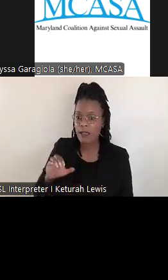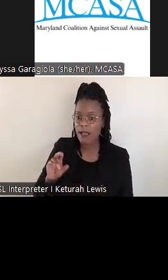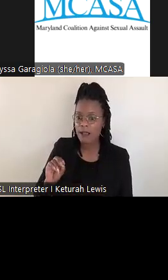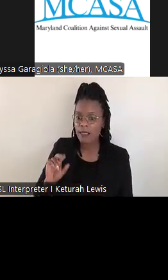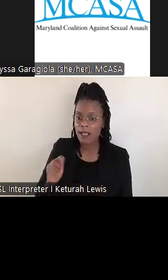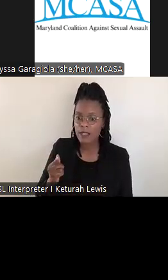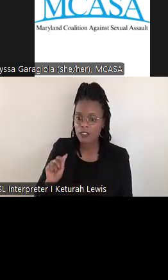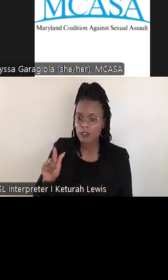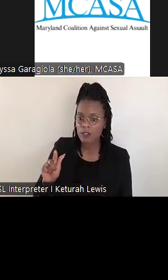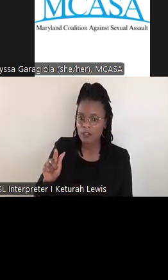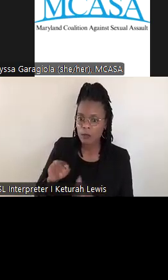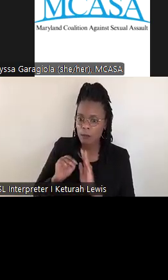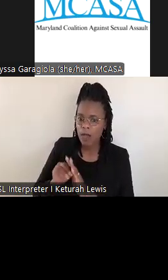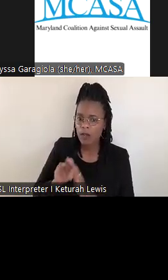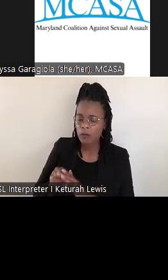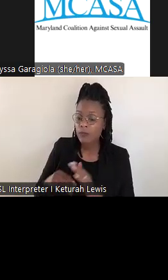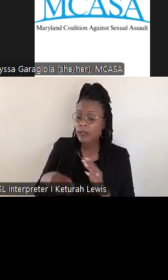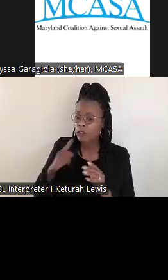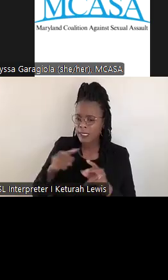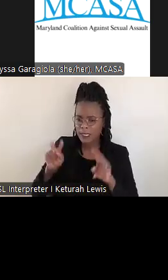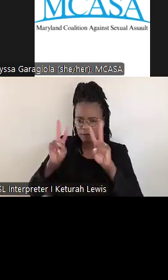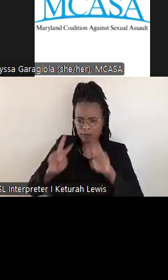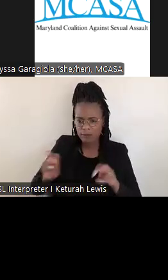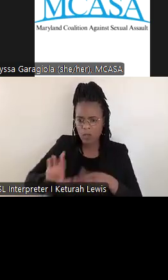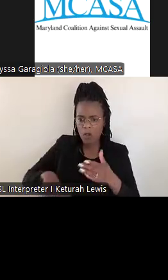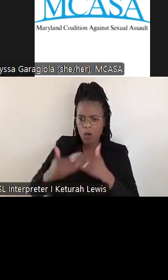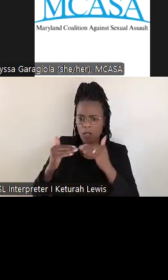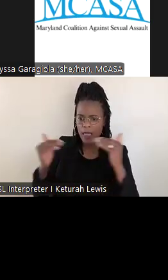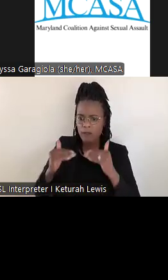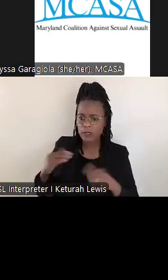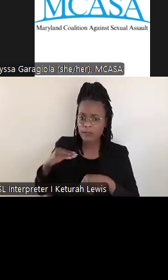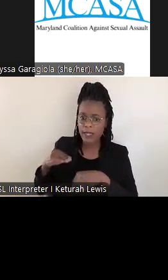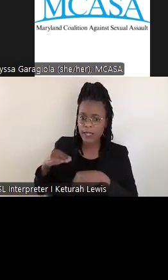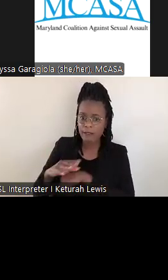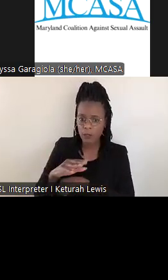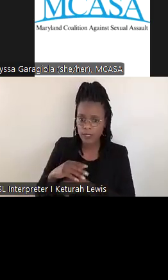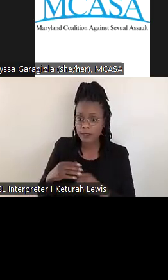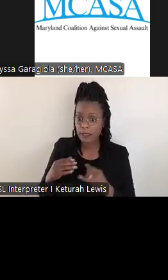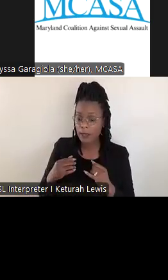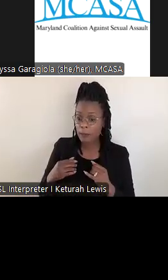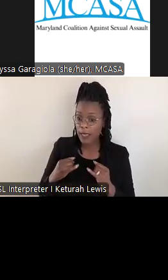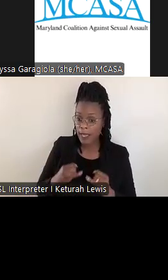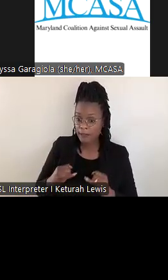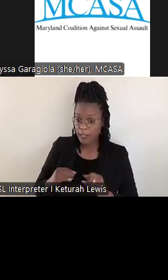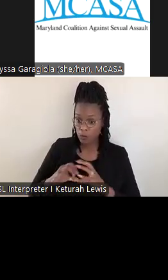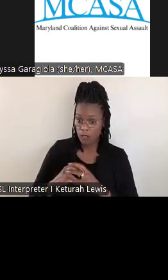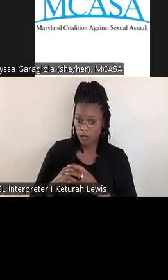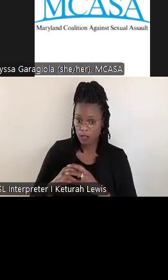at all of our levels of influence: individual, interpersonal, sometimes called